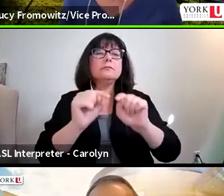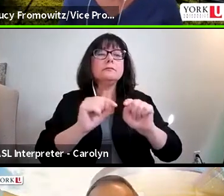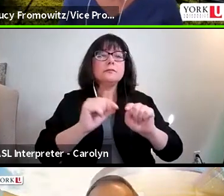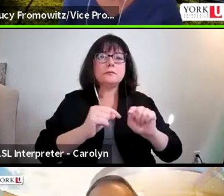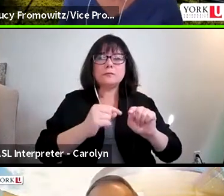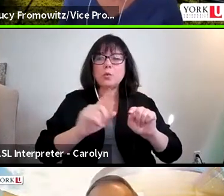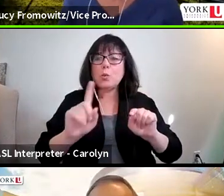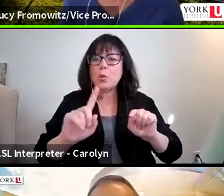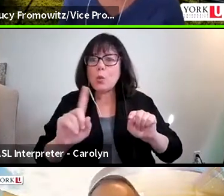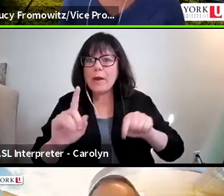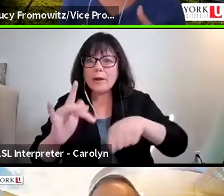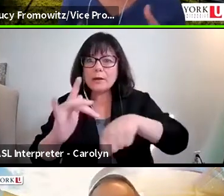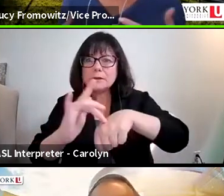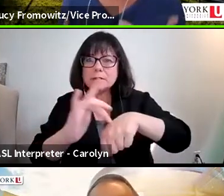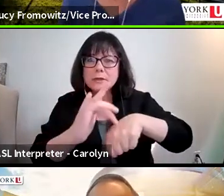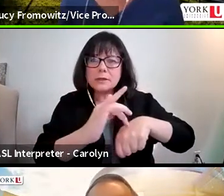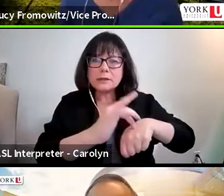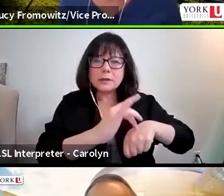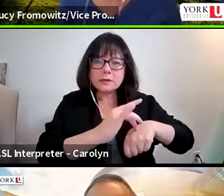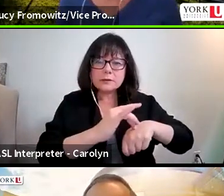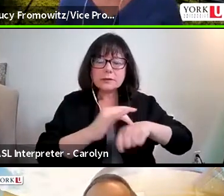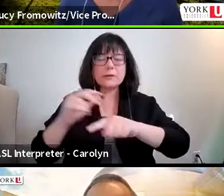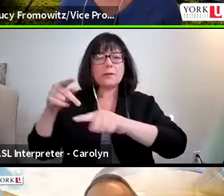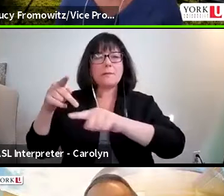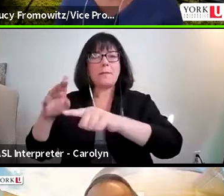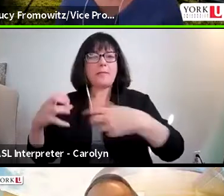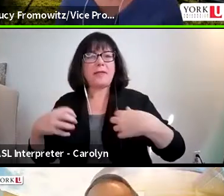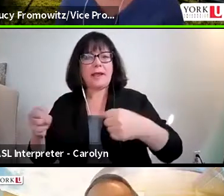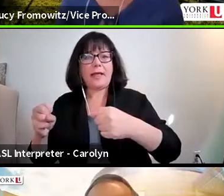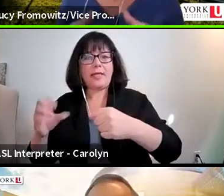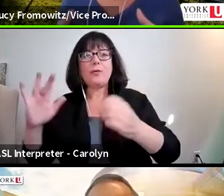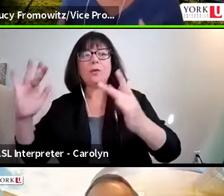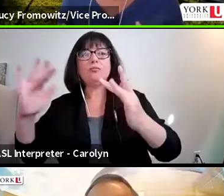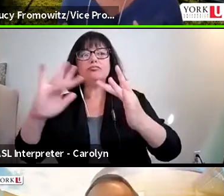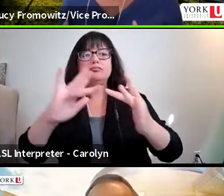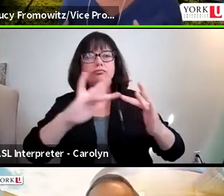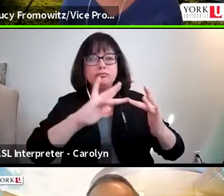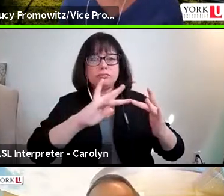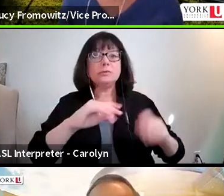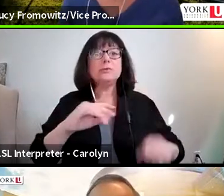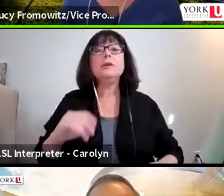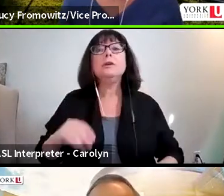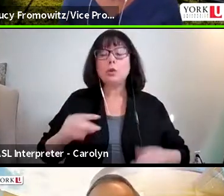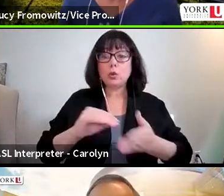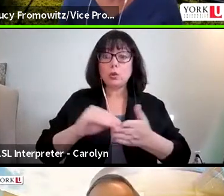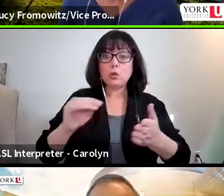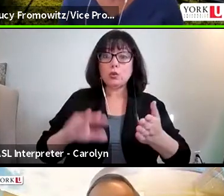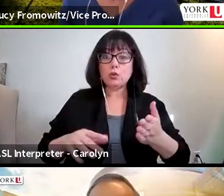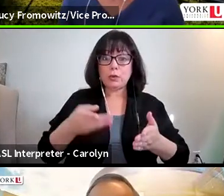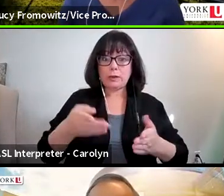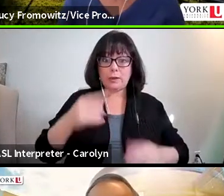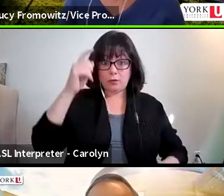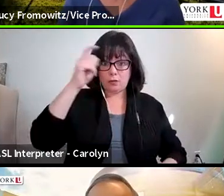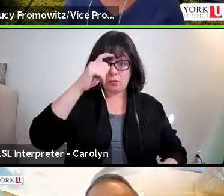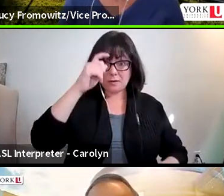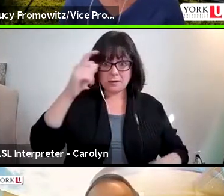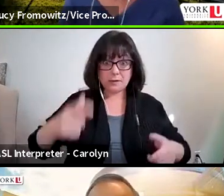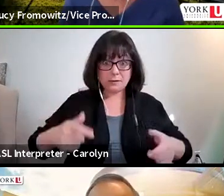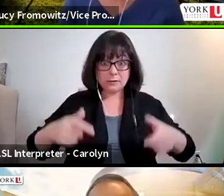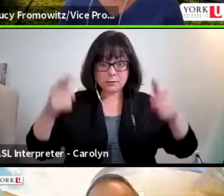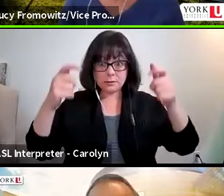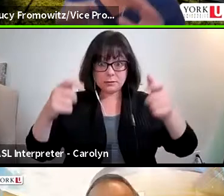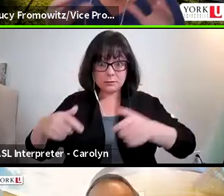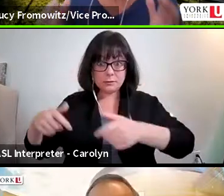the appropriate people. If it is a student in residence, we have put aside quite a number